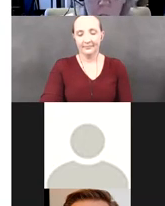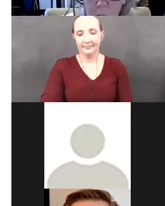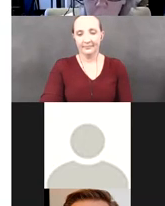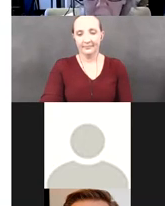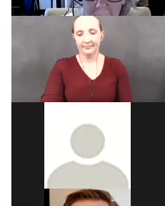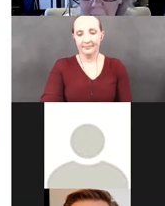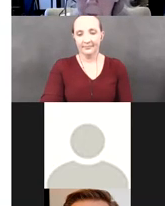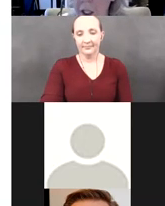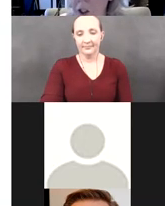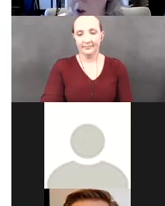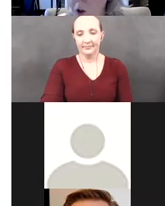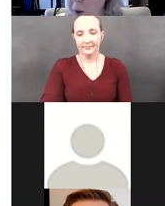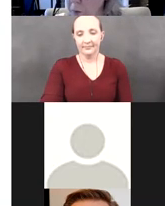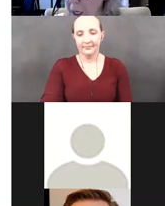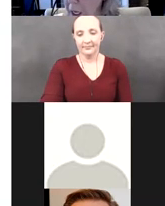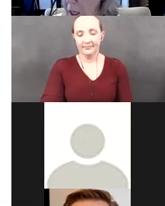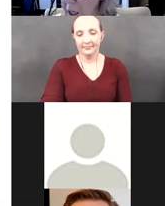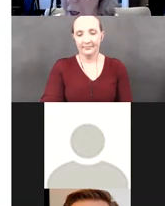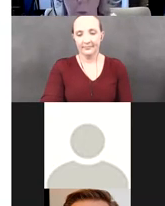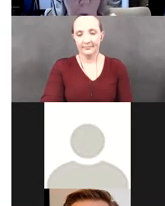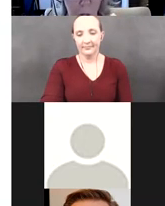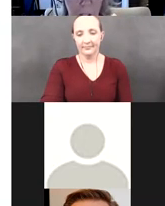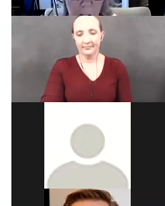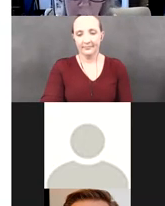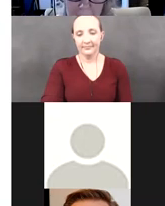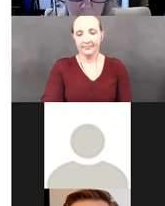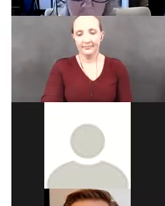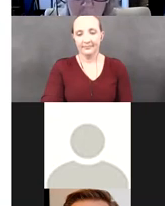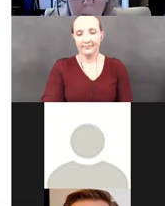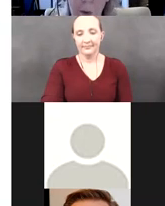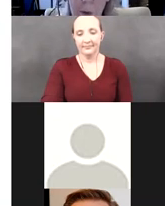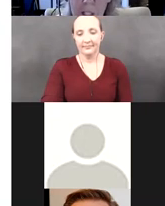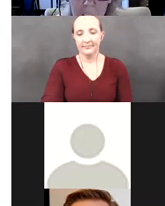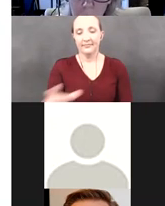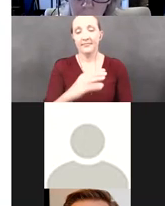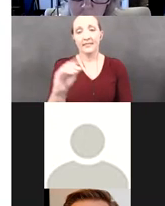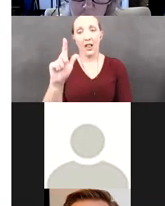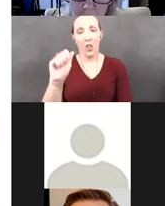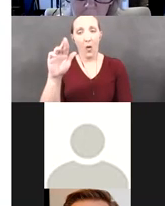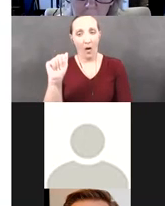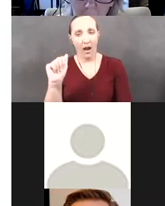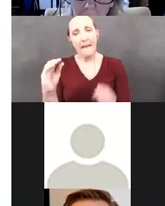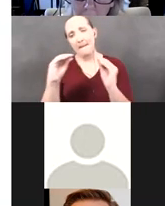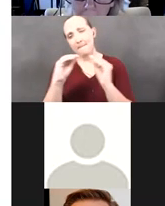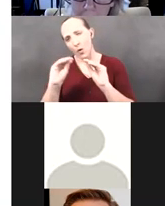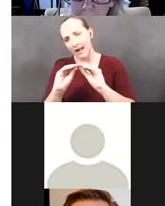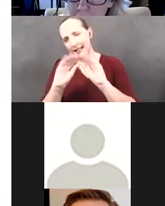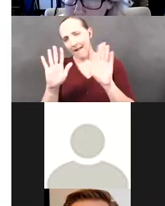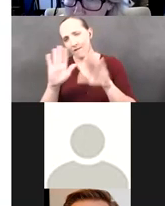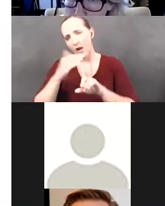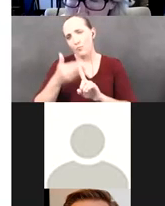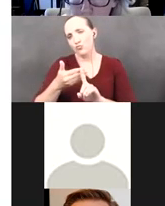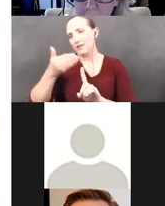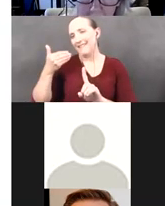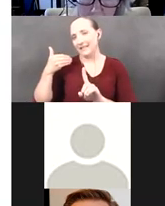And Laura, we had a Y little bit Laura, more clarification on the previous tuvimos más question aclaración sobre la about pregunta